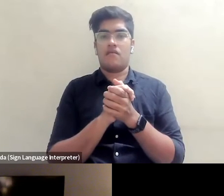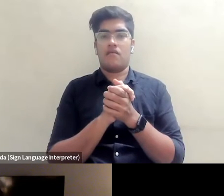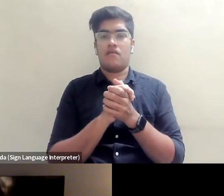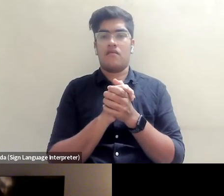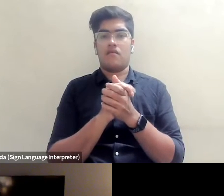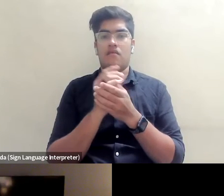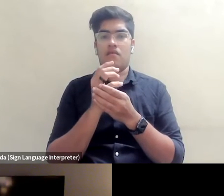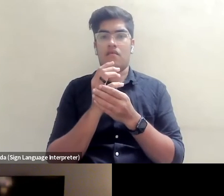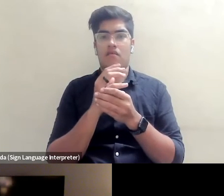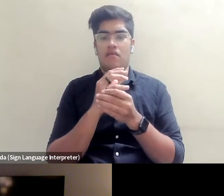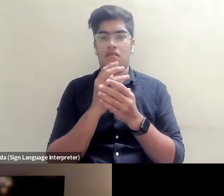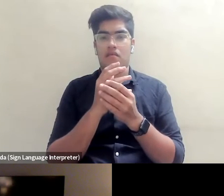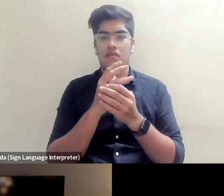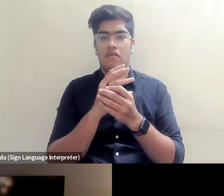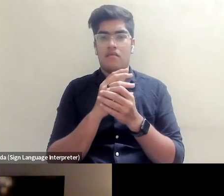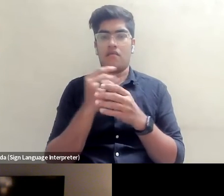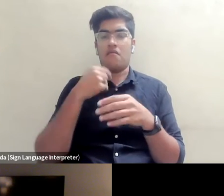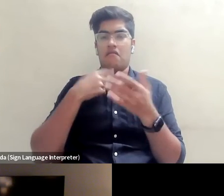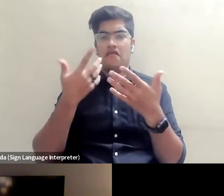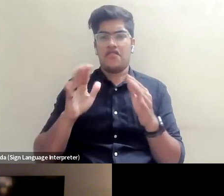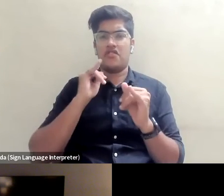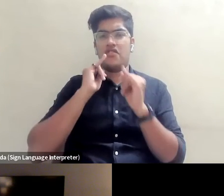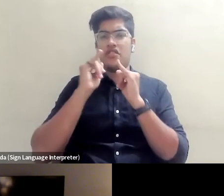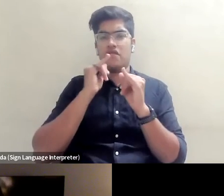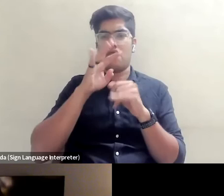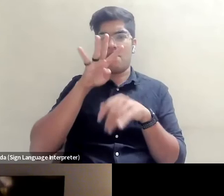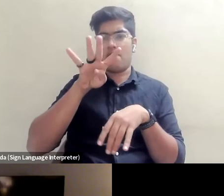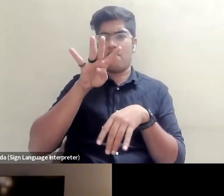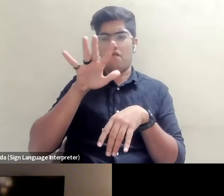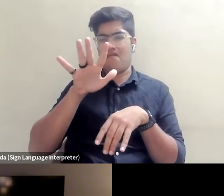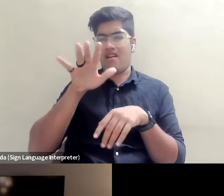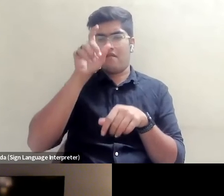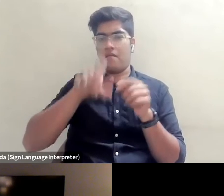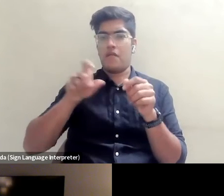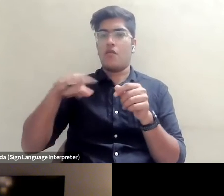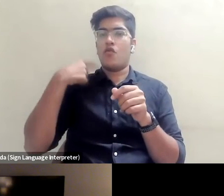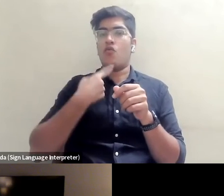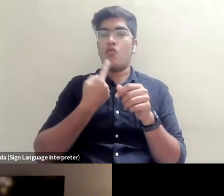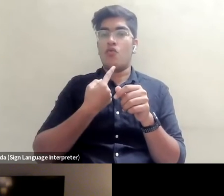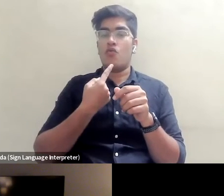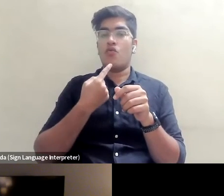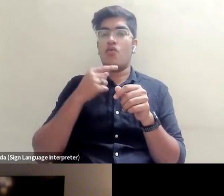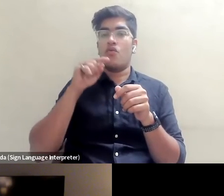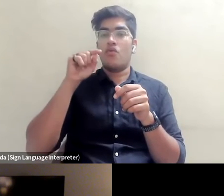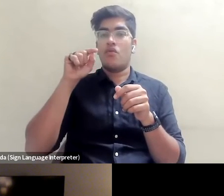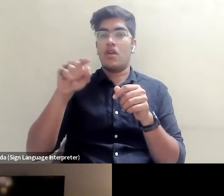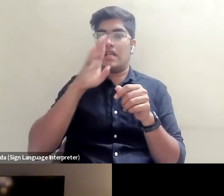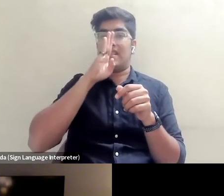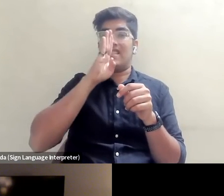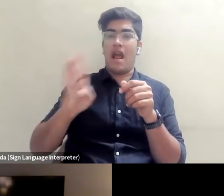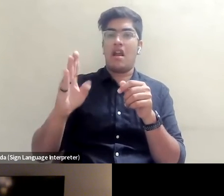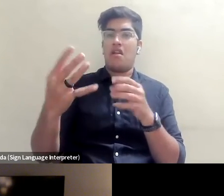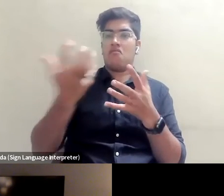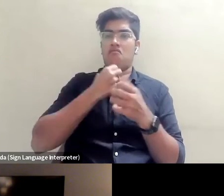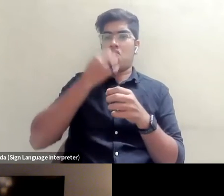So I interviewed 5 people who were affected by statelessness directly, who were